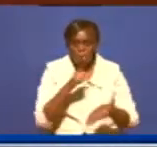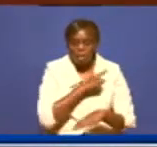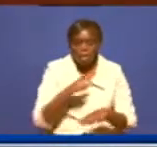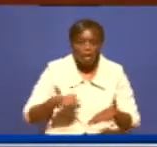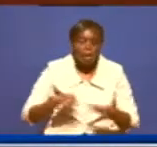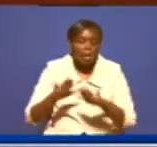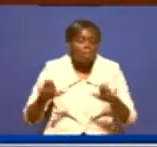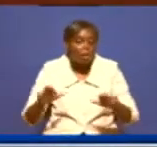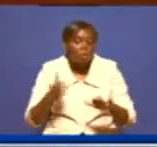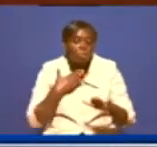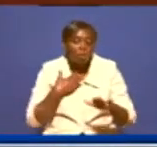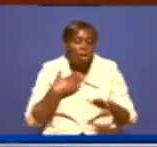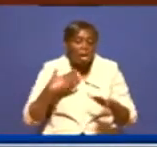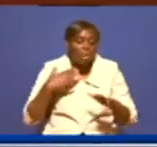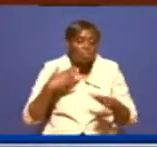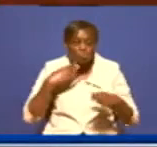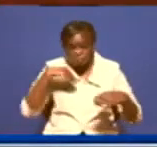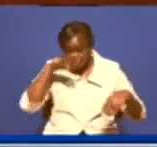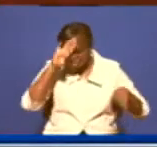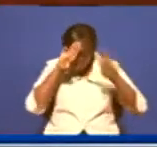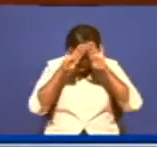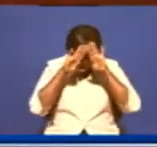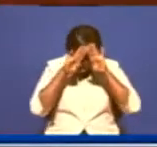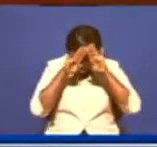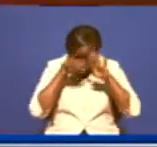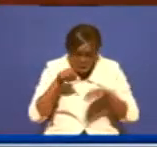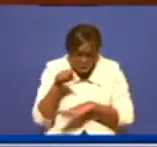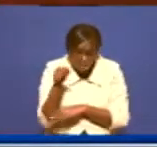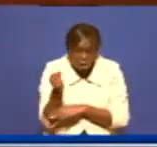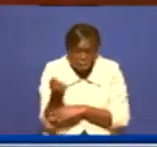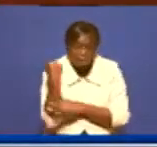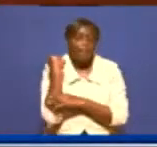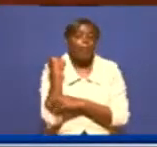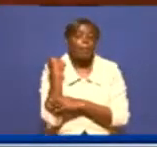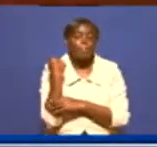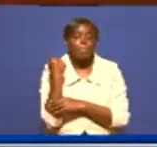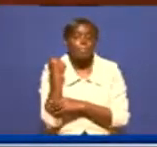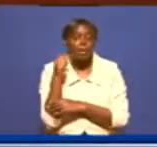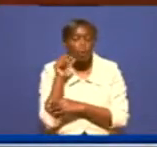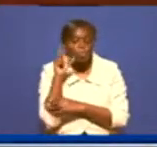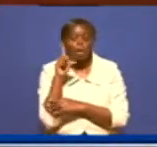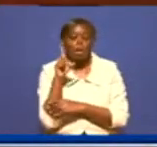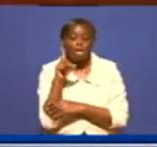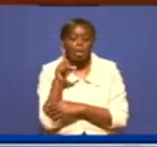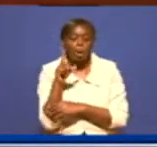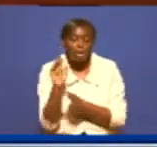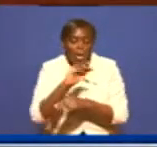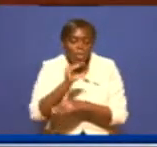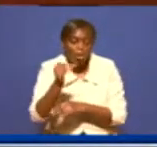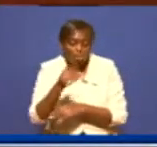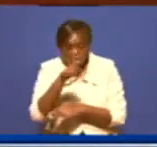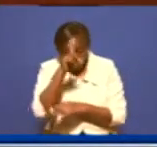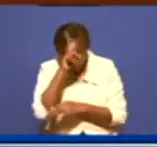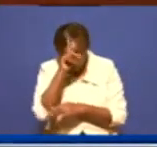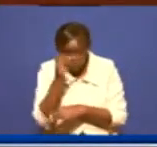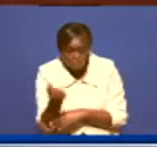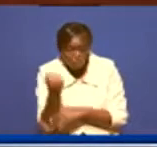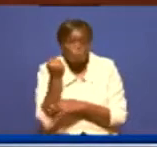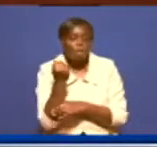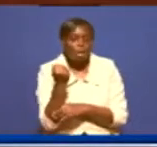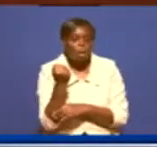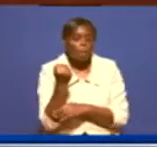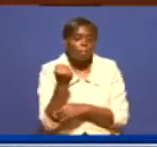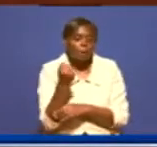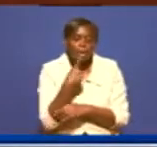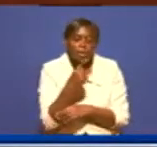to frustrate you, they can wake up one day, especially landlords in our small towns in the villages, they wake up one day and